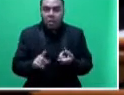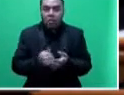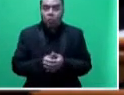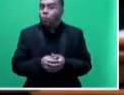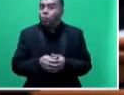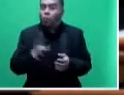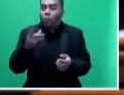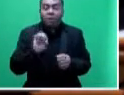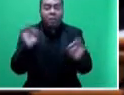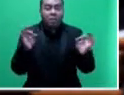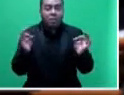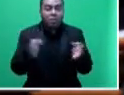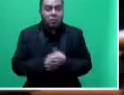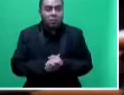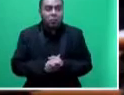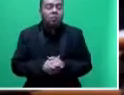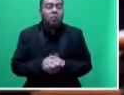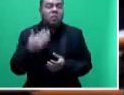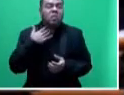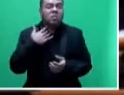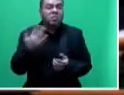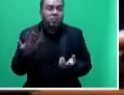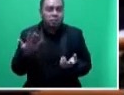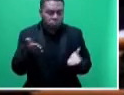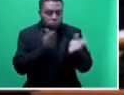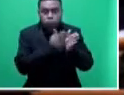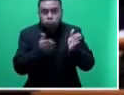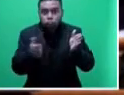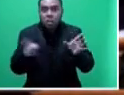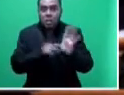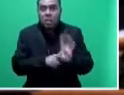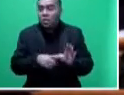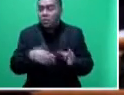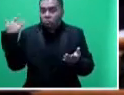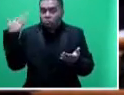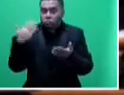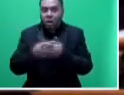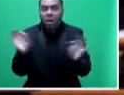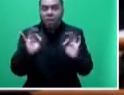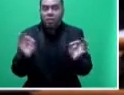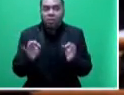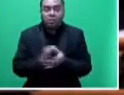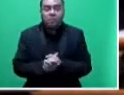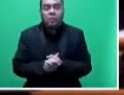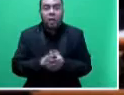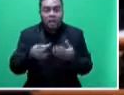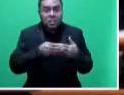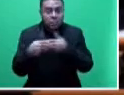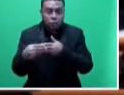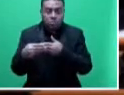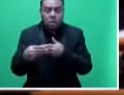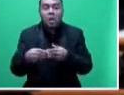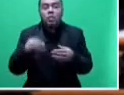were inspired by nothing more than greed. Decades later, nothing has changed. Under his leadership, SODALPA has been mismanaged to the point